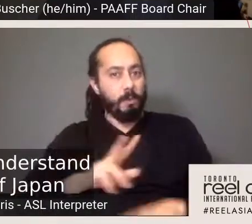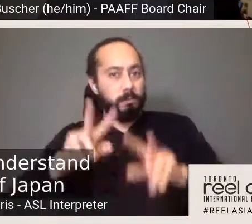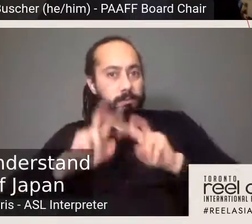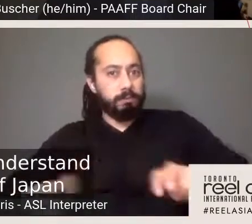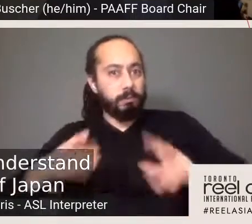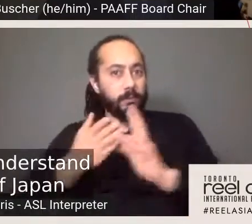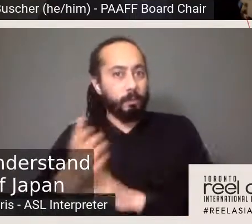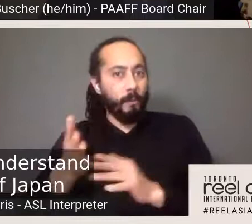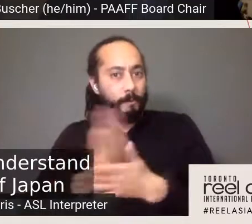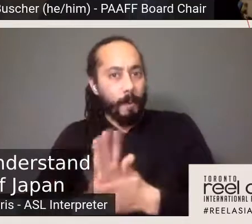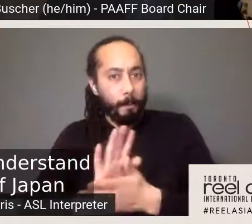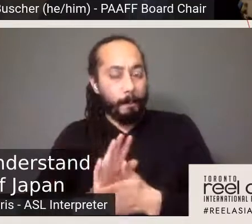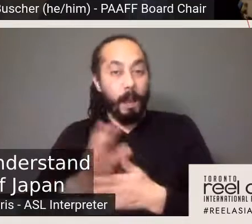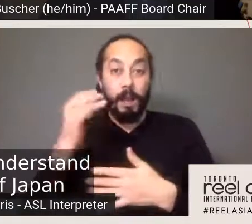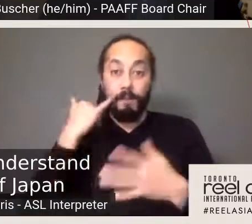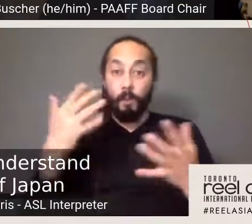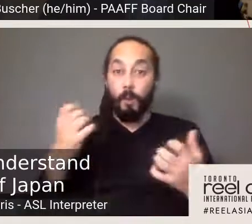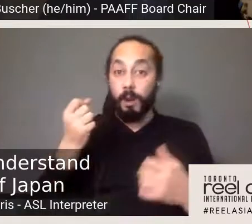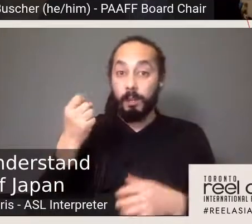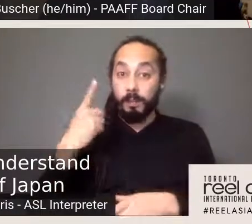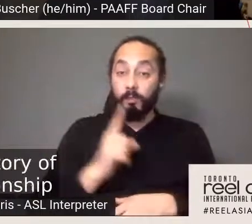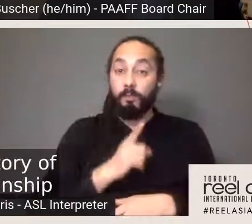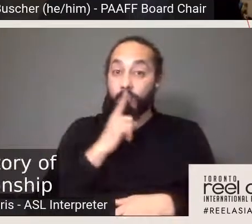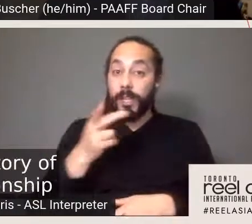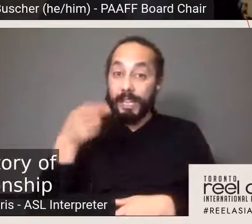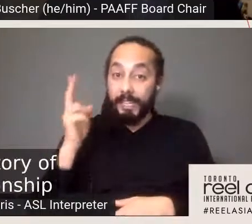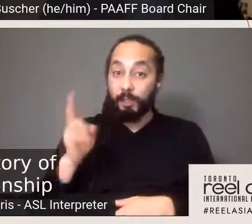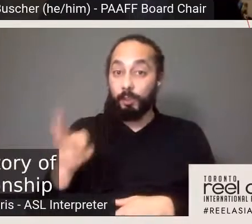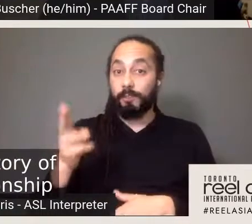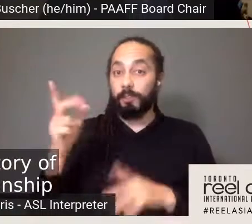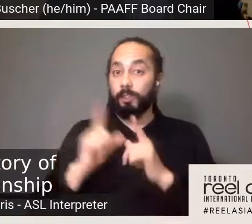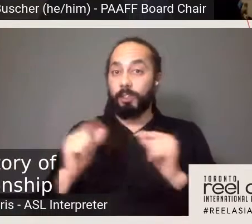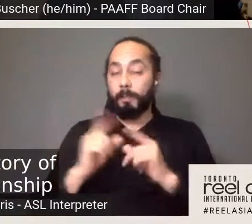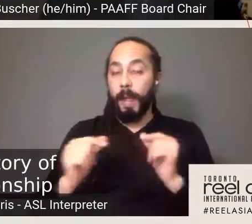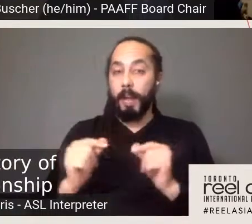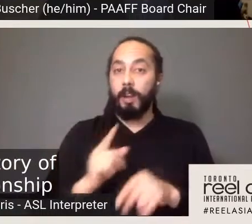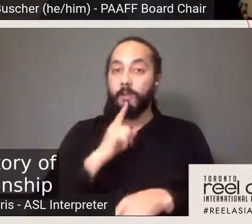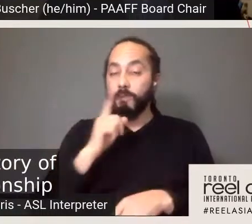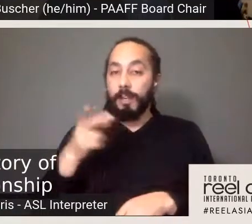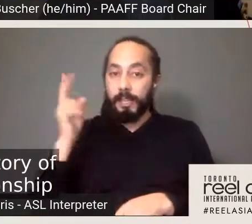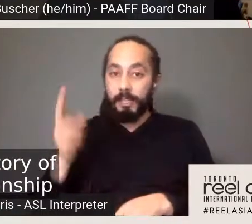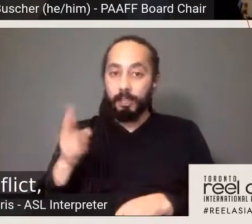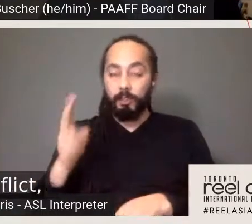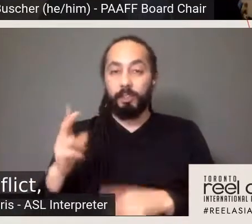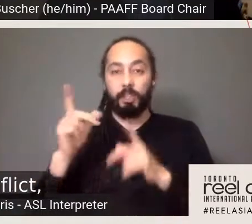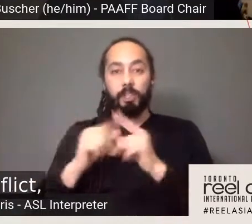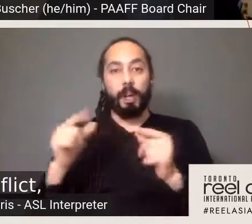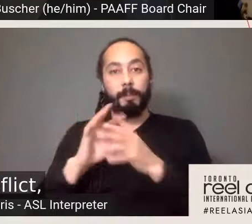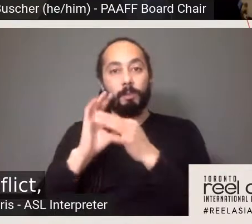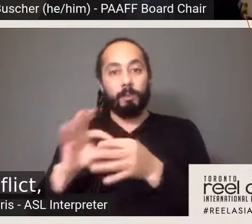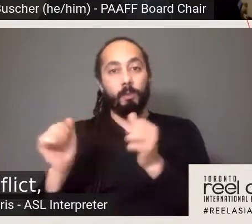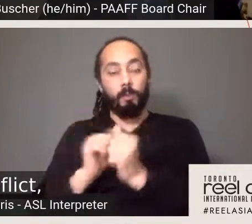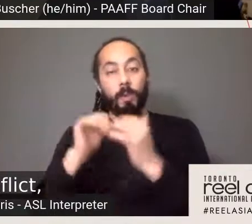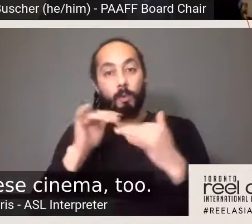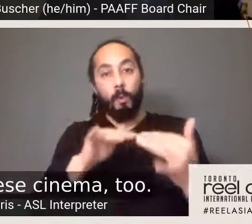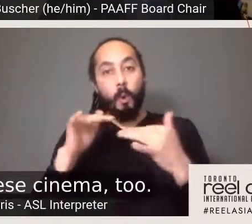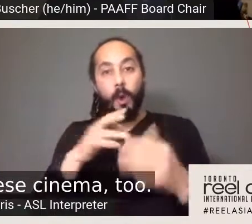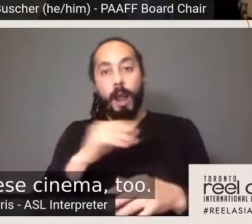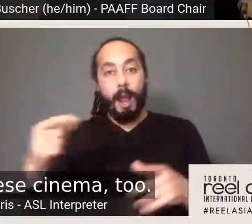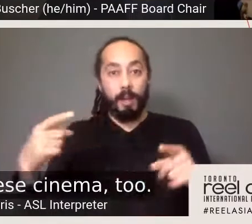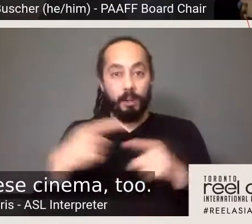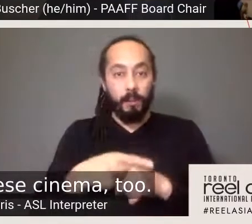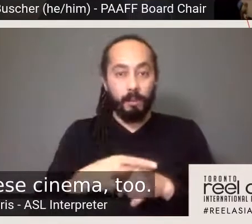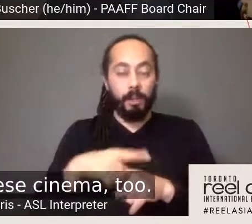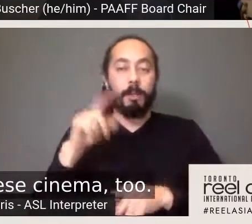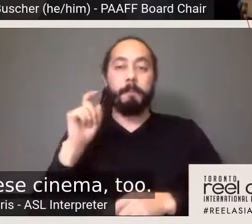you want to understand the real history of Japan and the real history of Japanese relationship to war and conflict, you need to